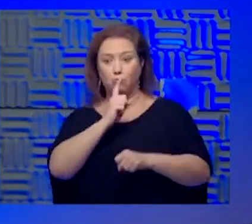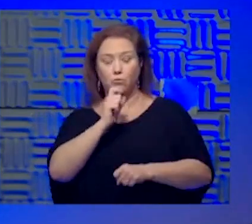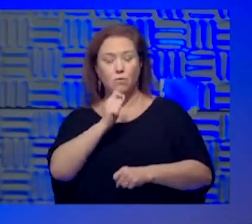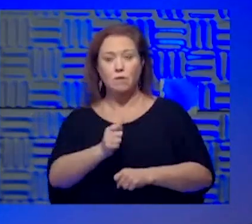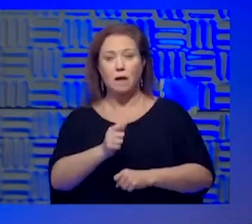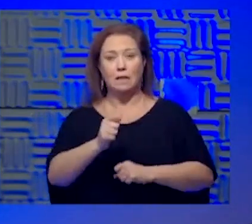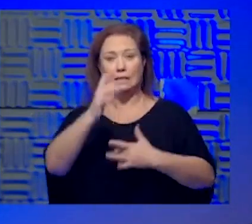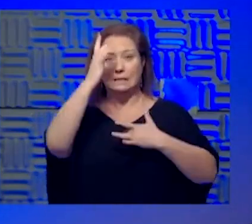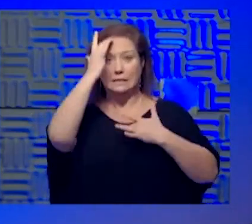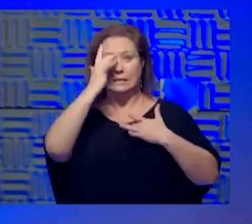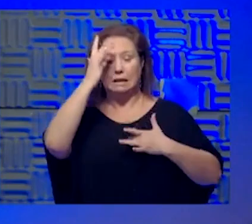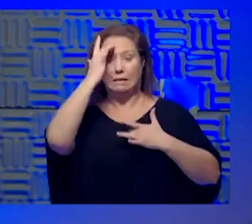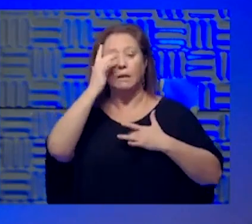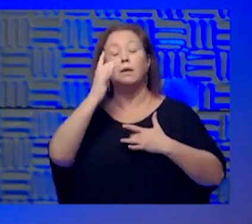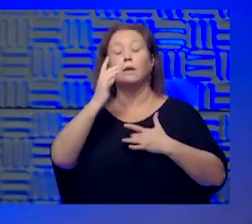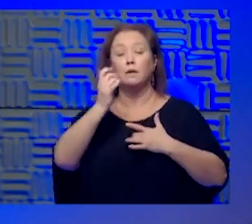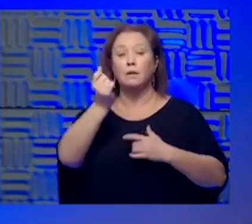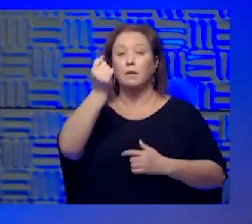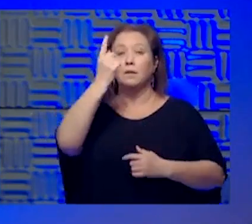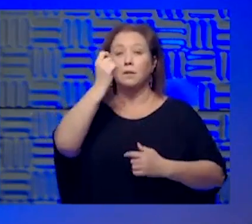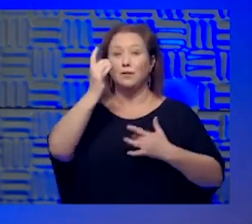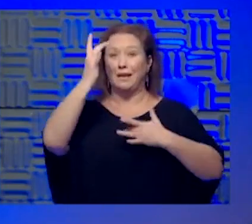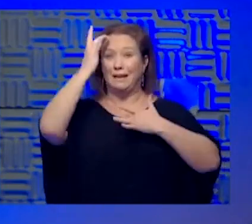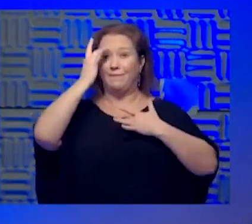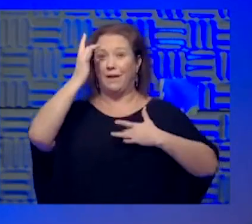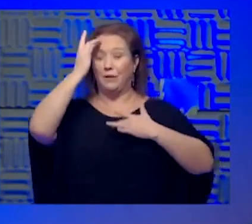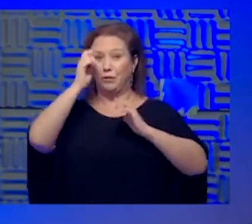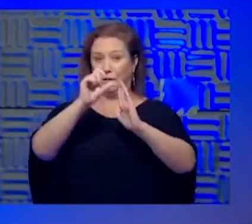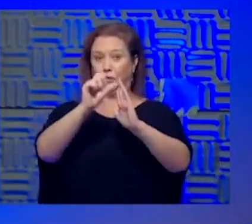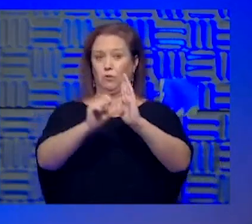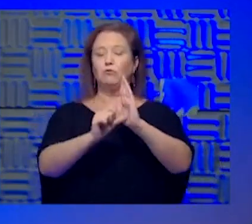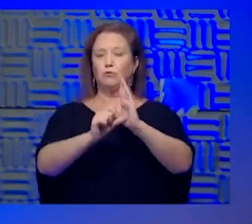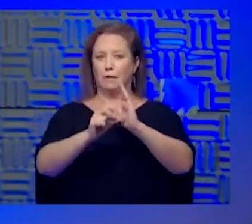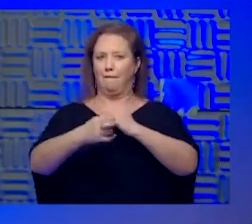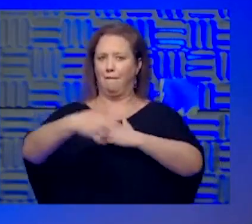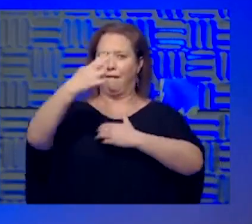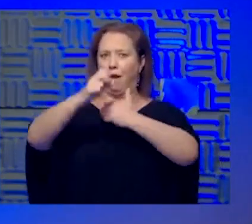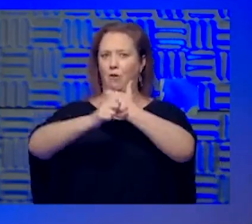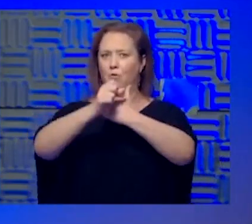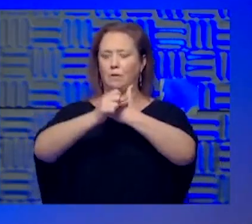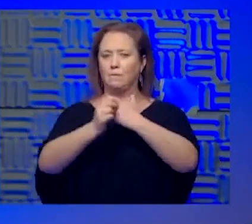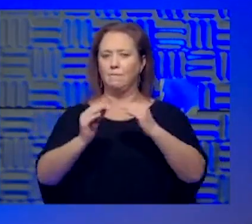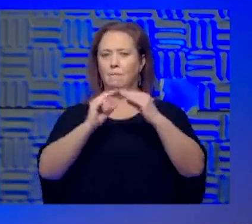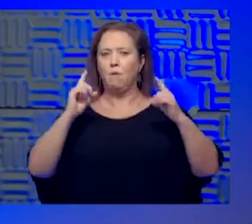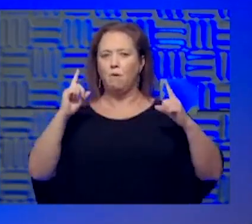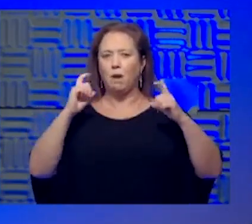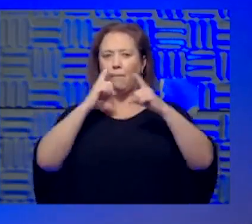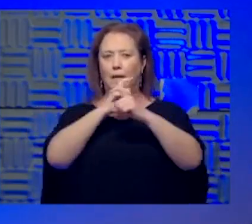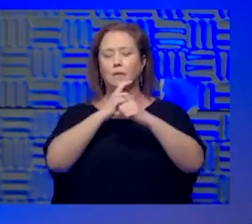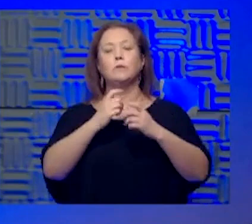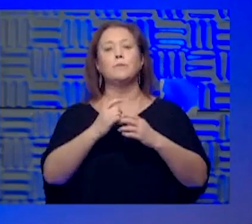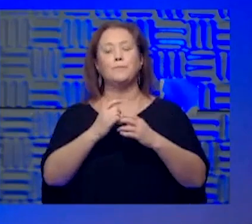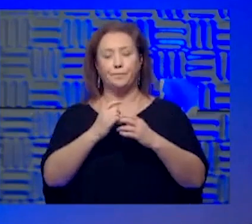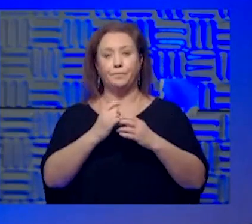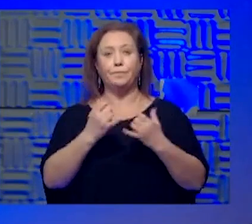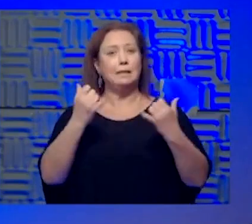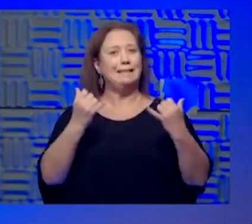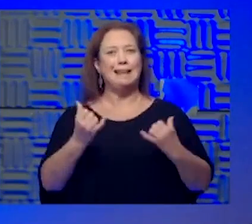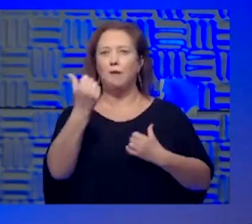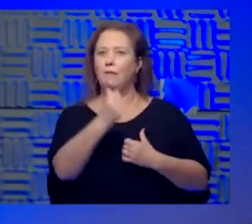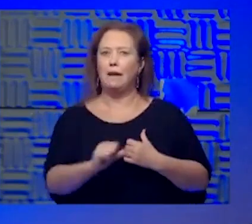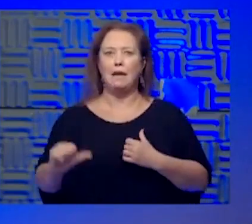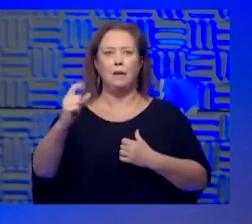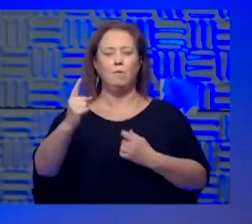infected, because an infection and surgery is higher risk for complications. Now, anybody who comes